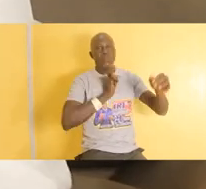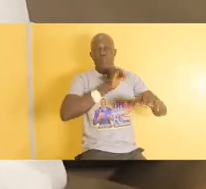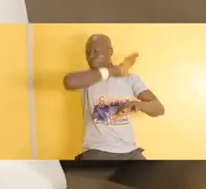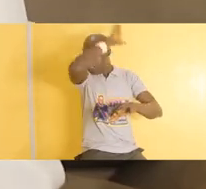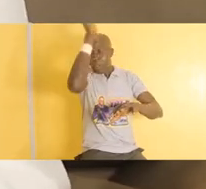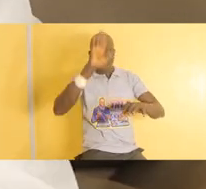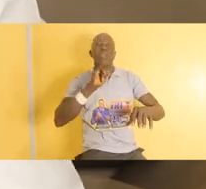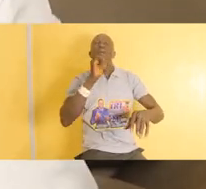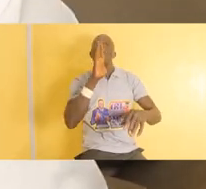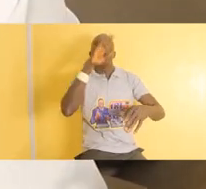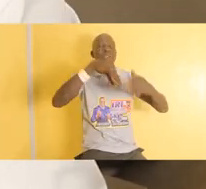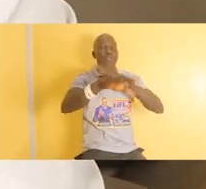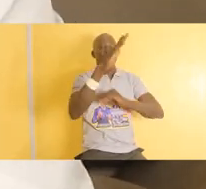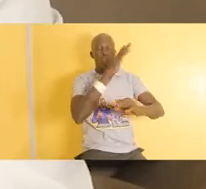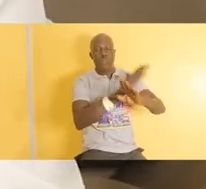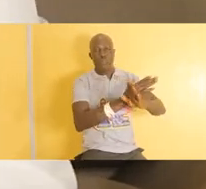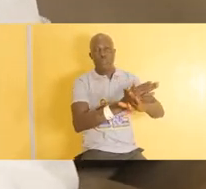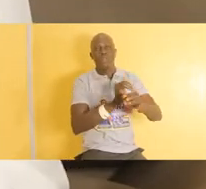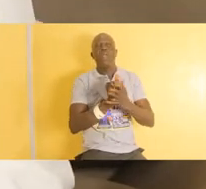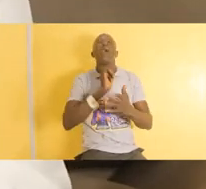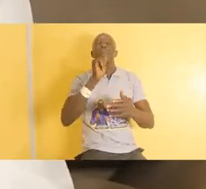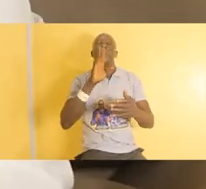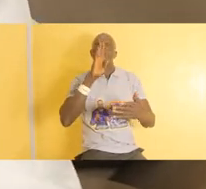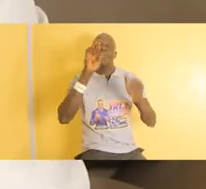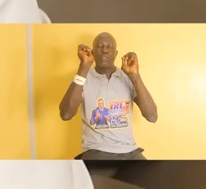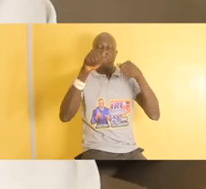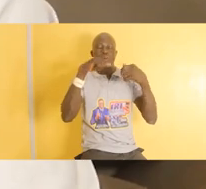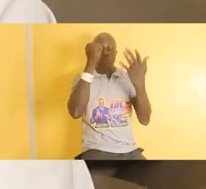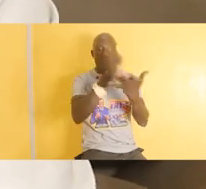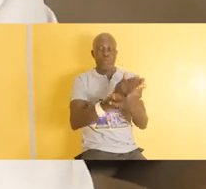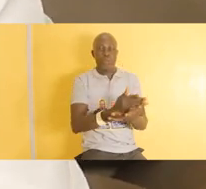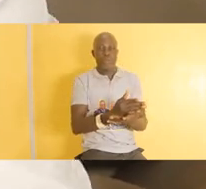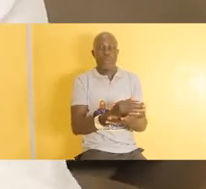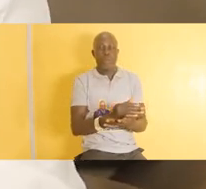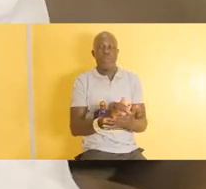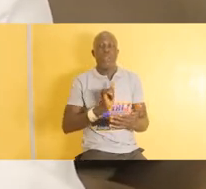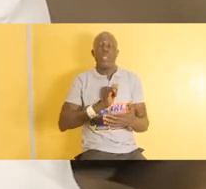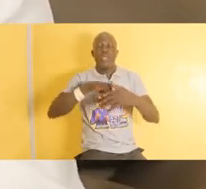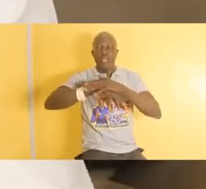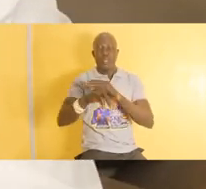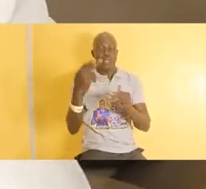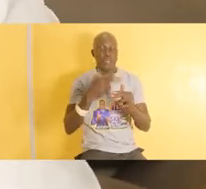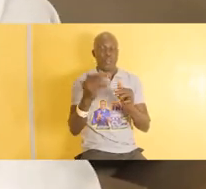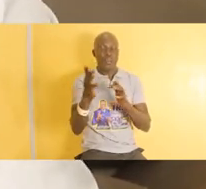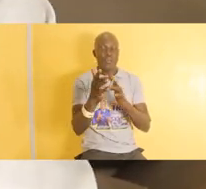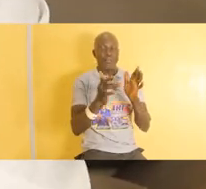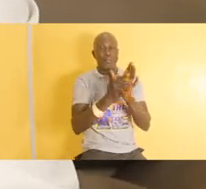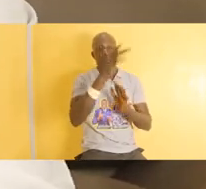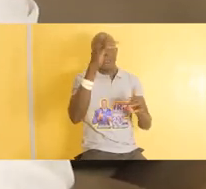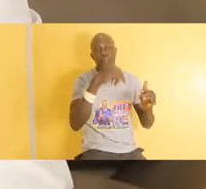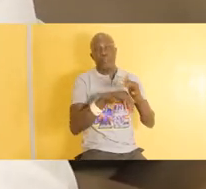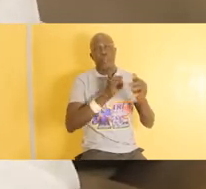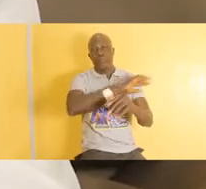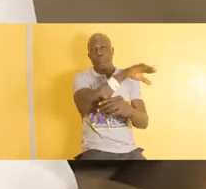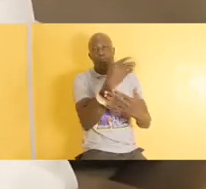ní ṣe é dádúró. Mi ò ní ṣe é dádúró. Mi ò ní ṣe é dádúró. Mi ò ní ṣe é dádúró. Mi in the name of Jesus.